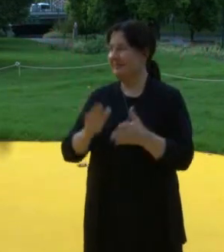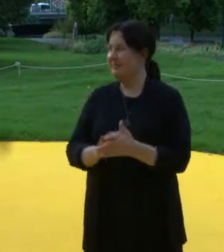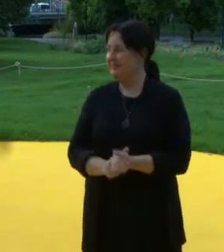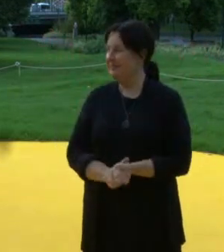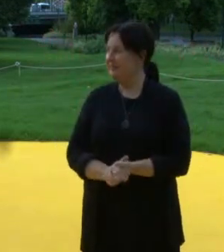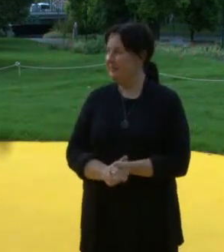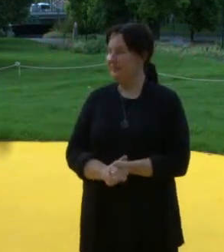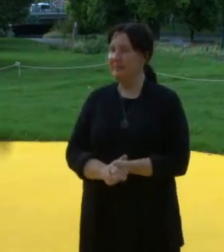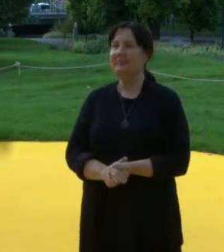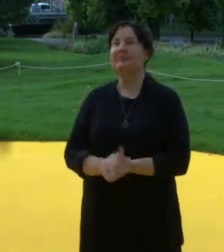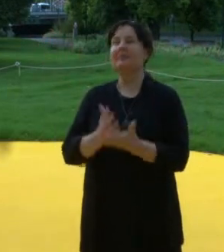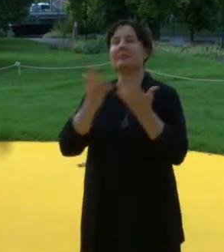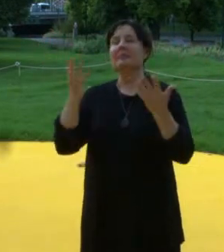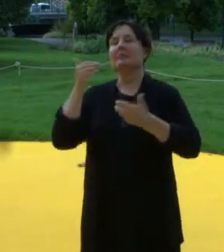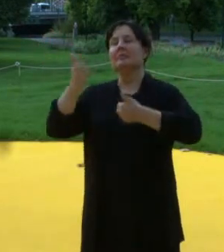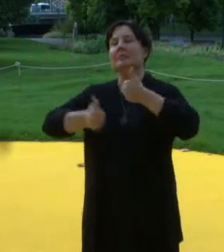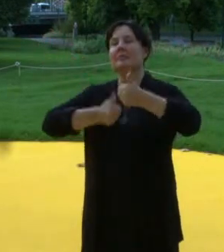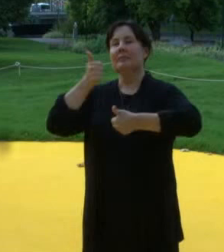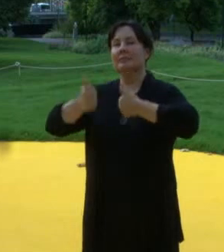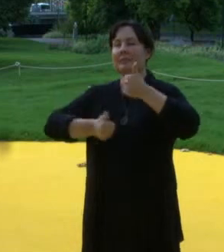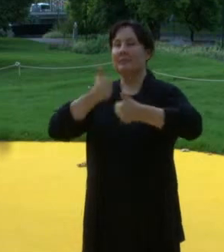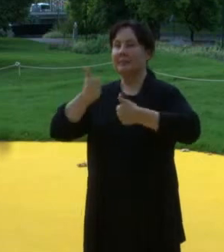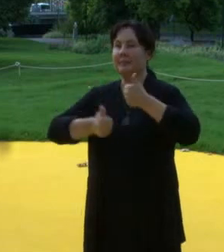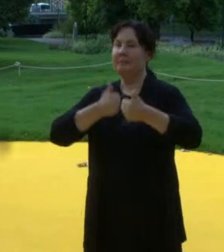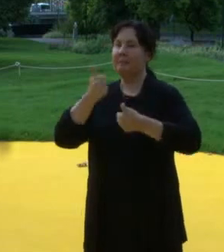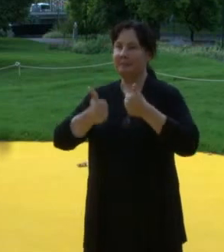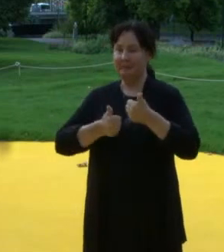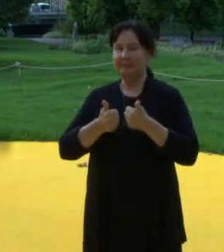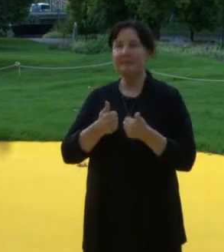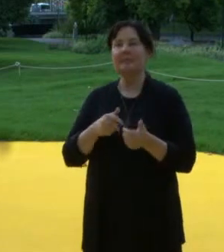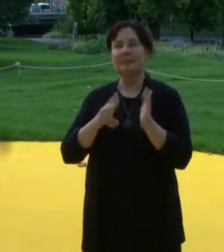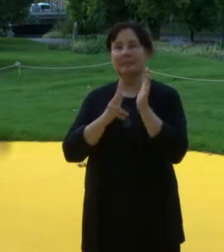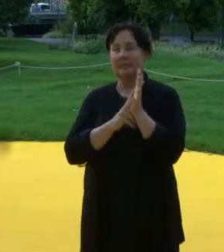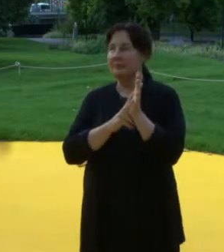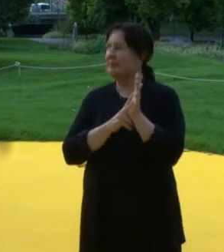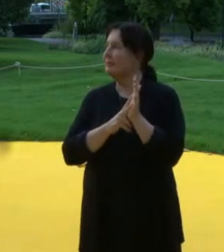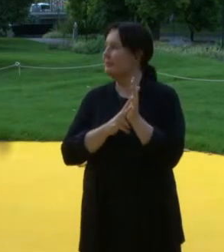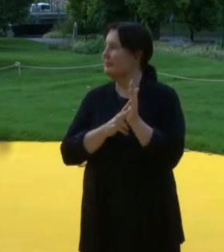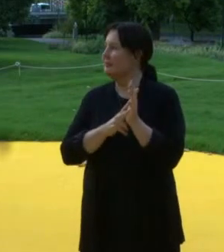Look, a huge congratulations to everyone. This is far out.